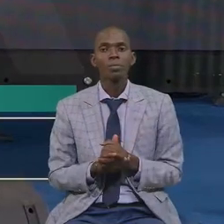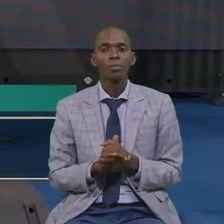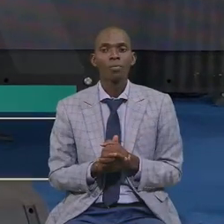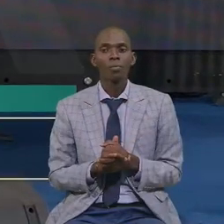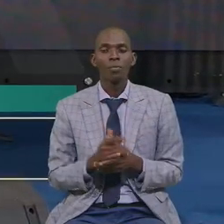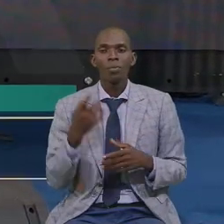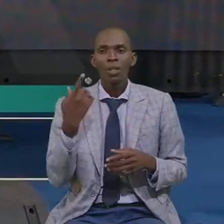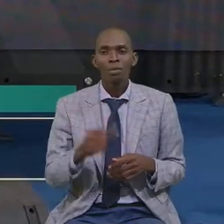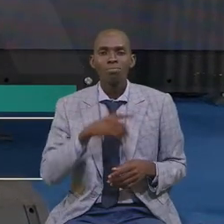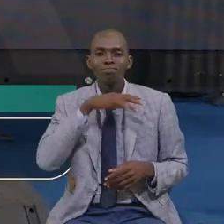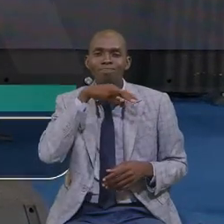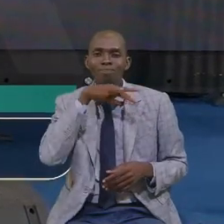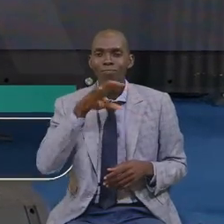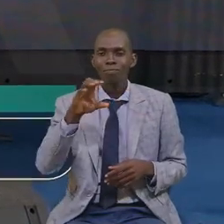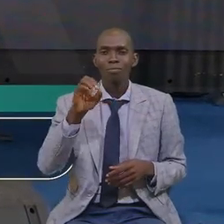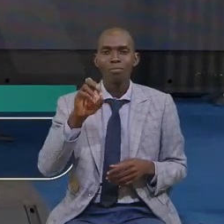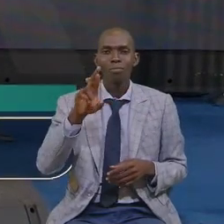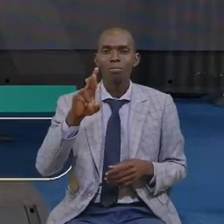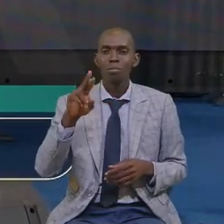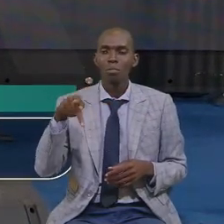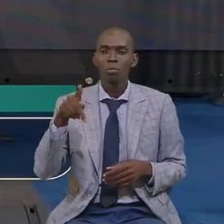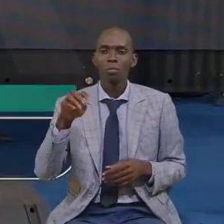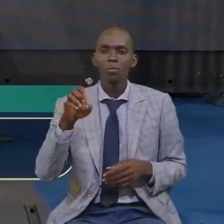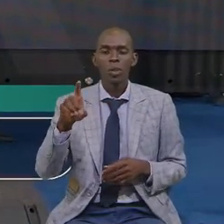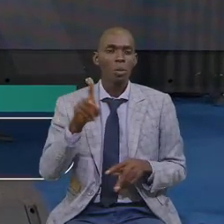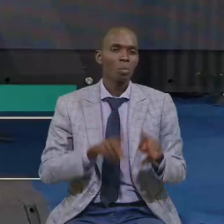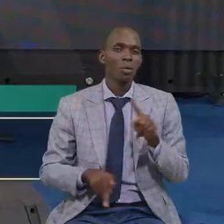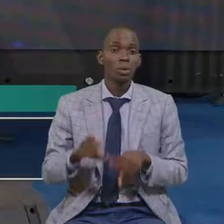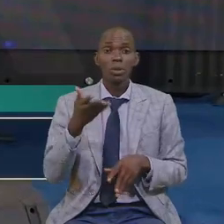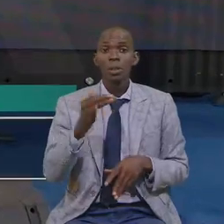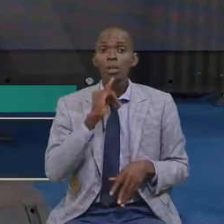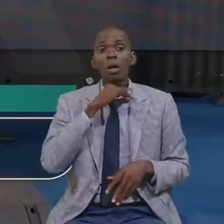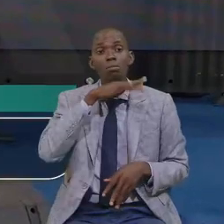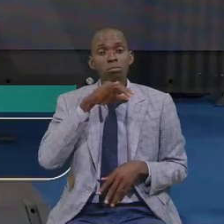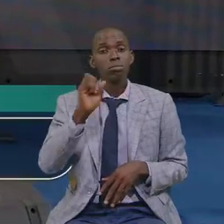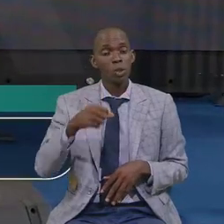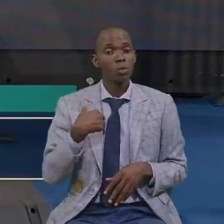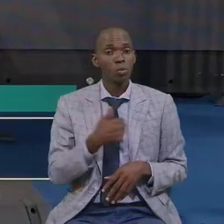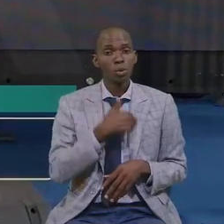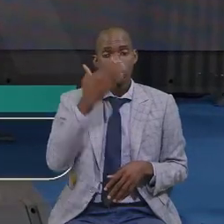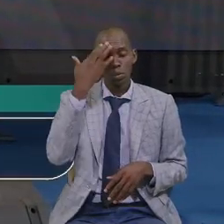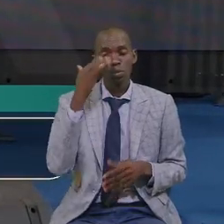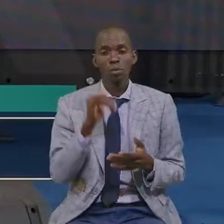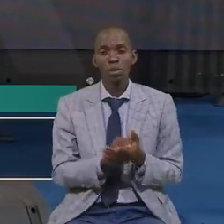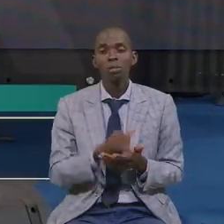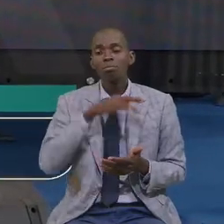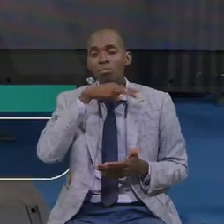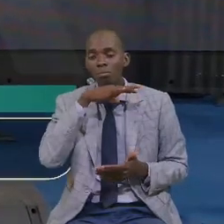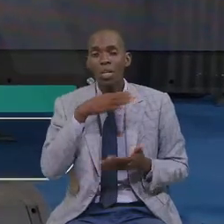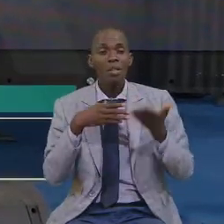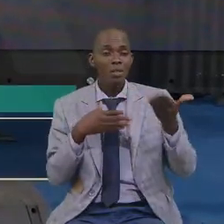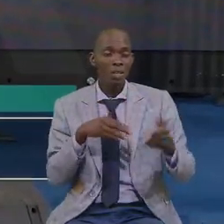corrupted people. There's corruption, and we know that. The corruptions are there at school.